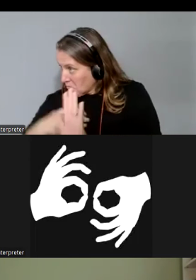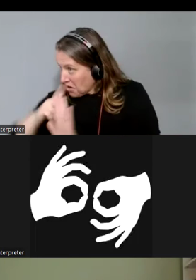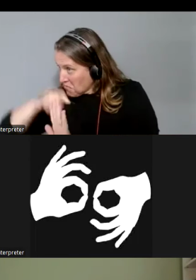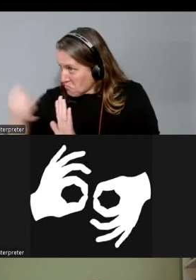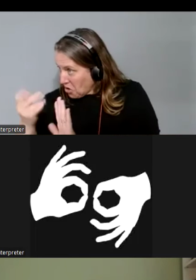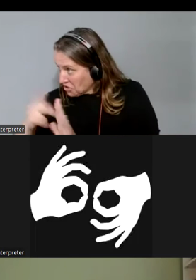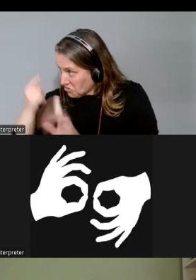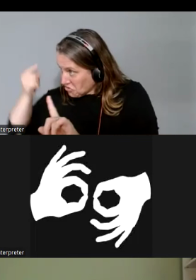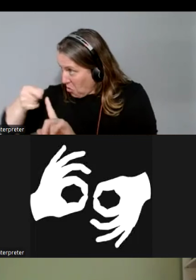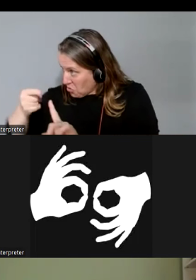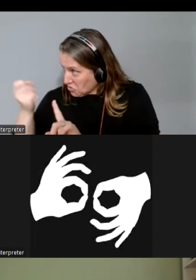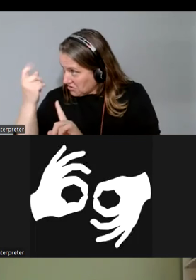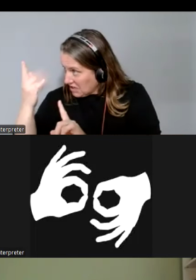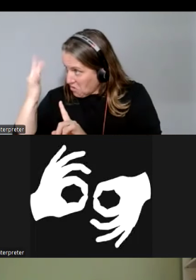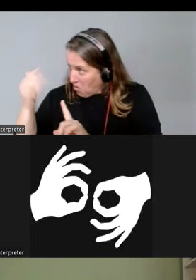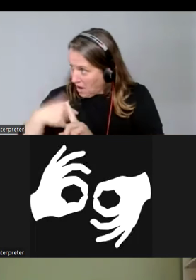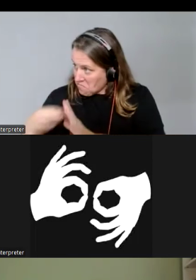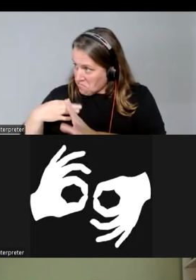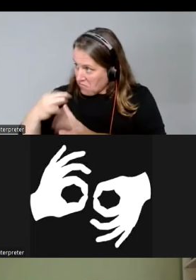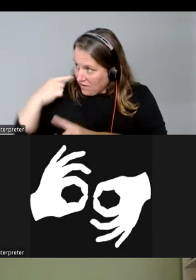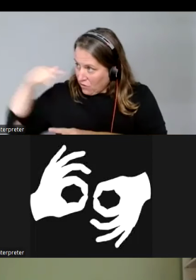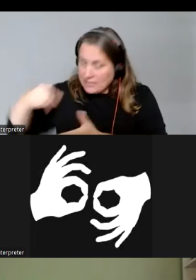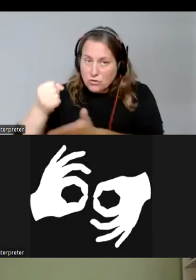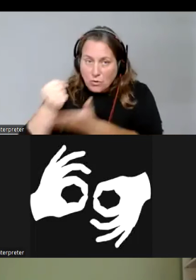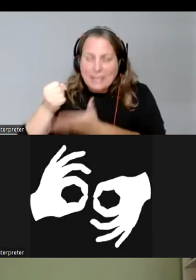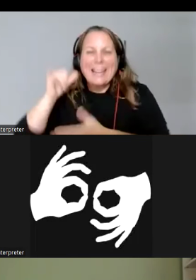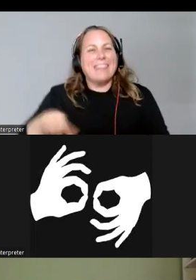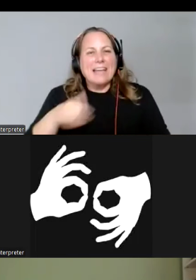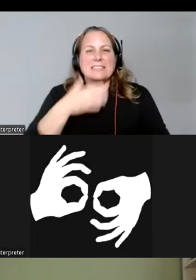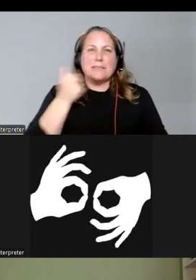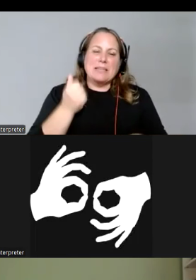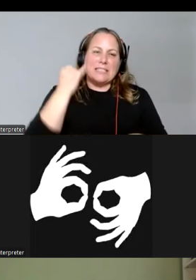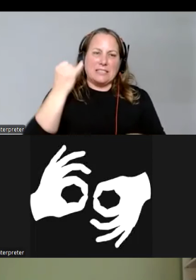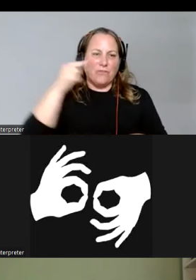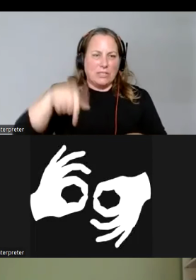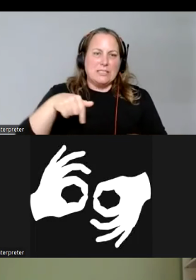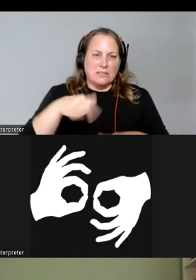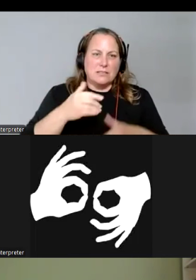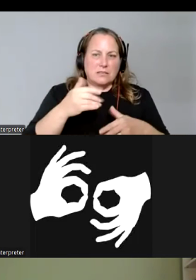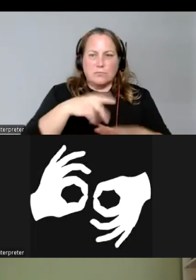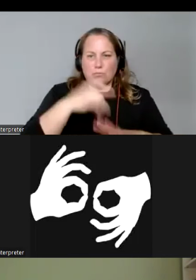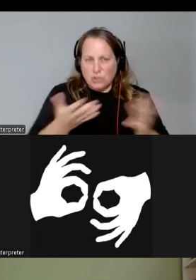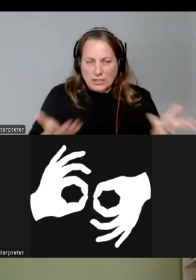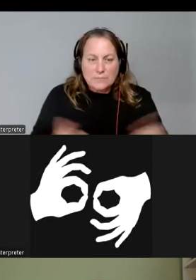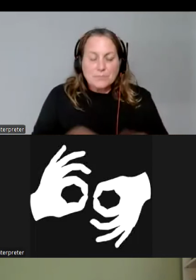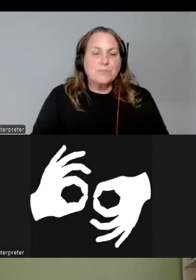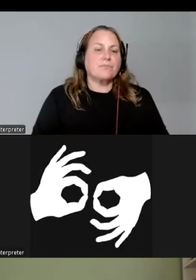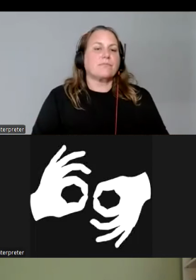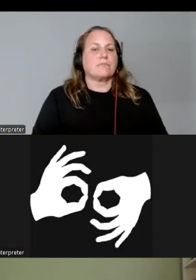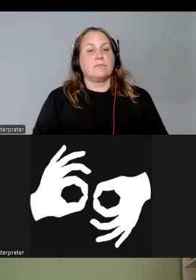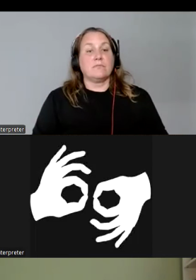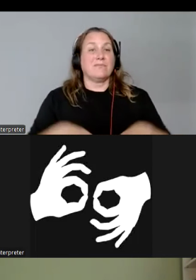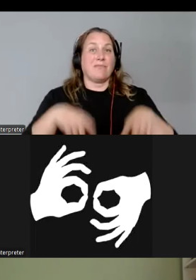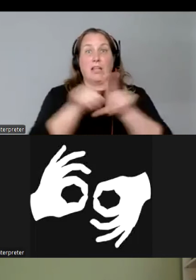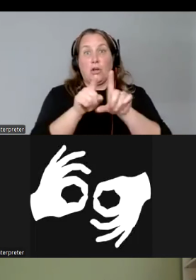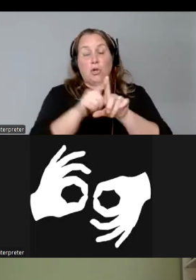pre-existent knowledge of your art practice and your work, what it is that you want to do, how much, like if you're